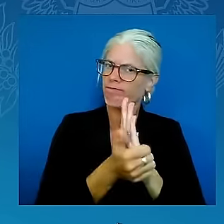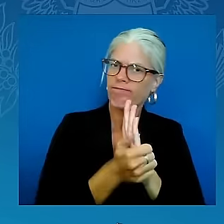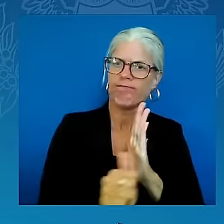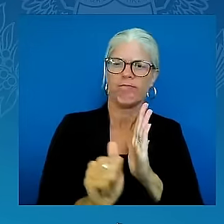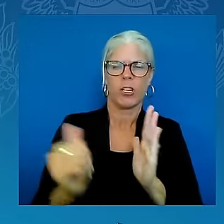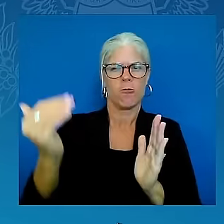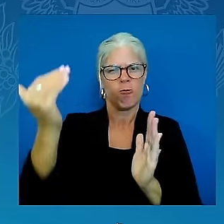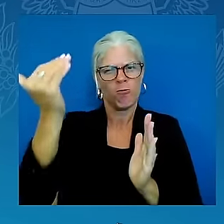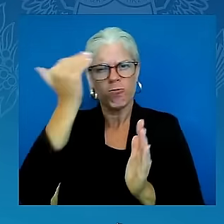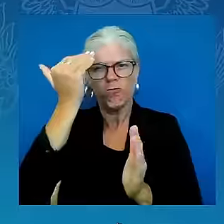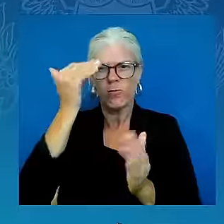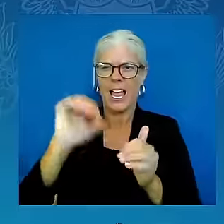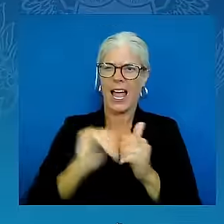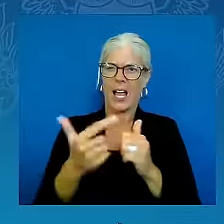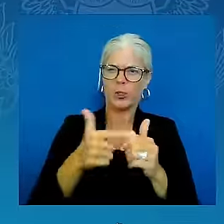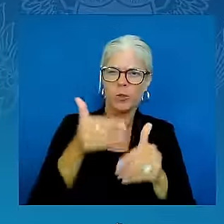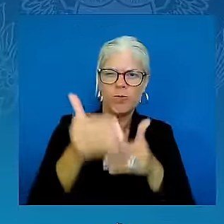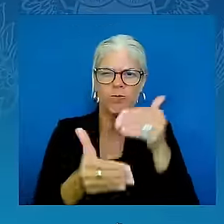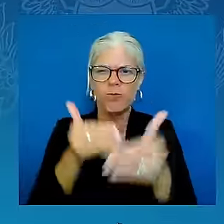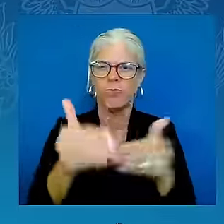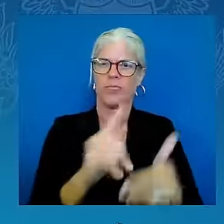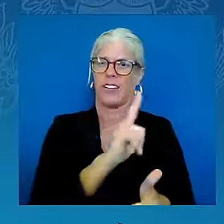Washington, D.C.